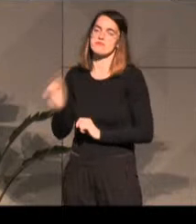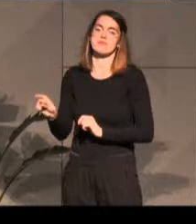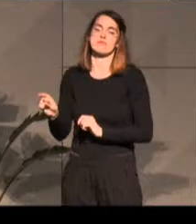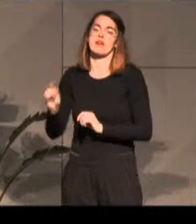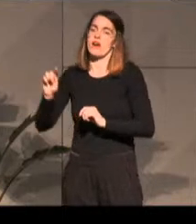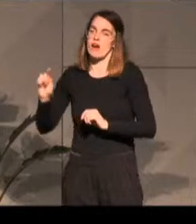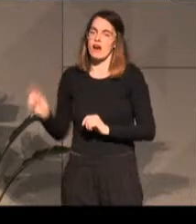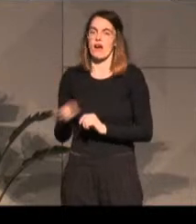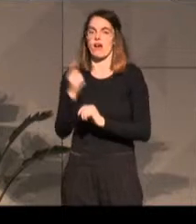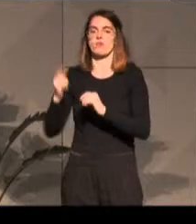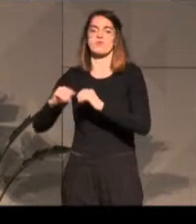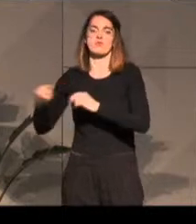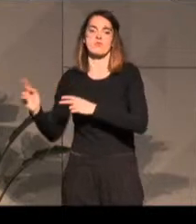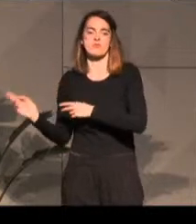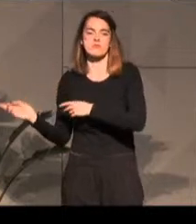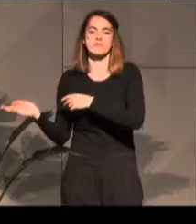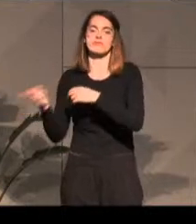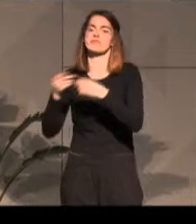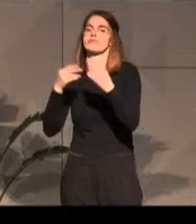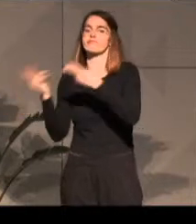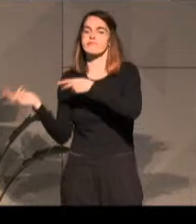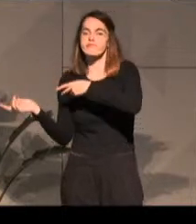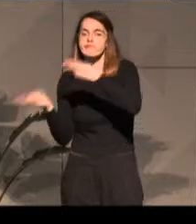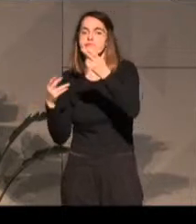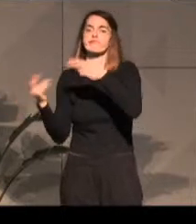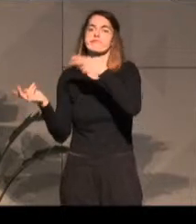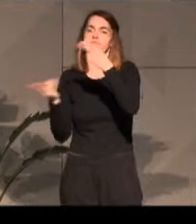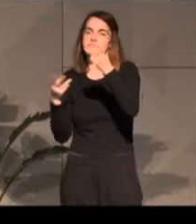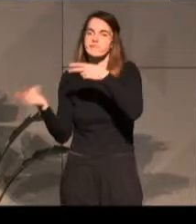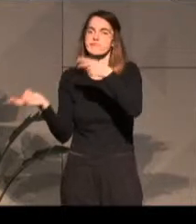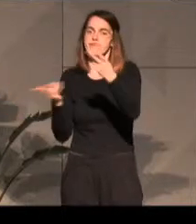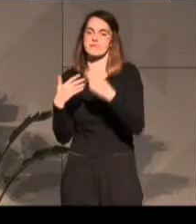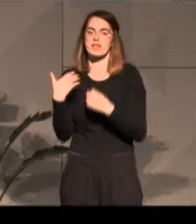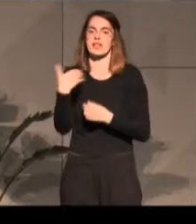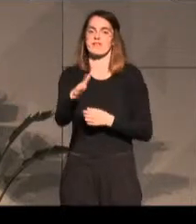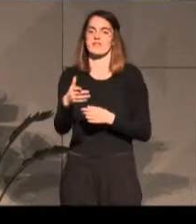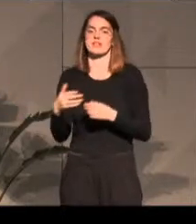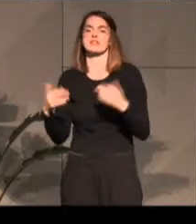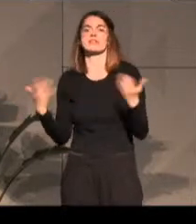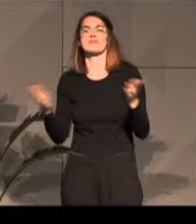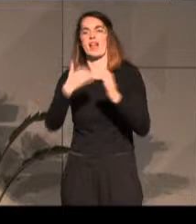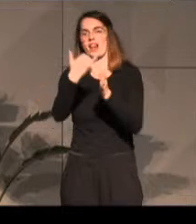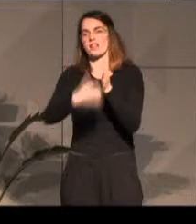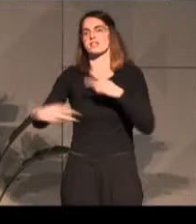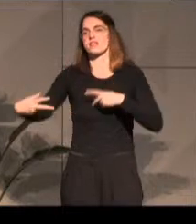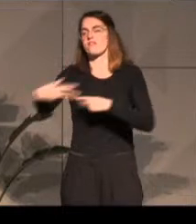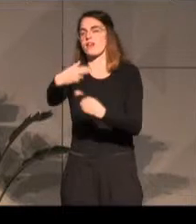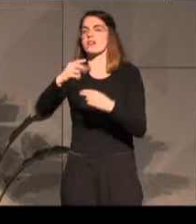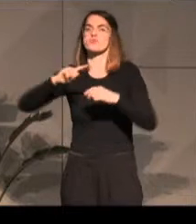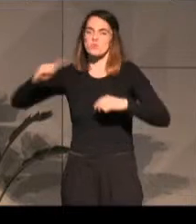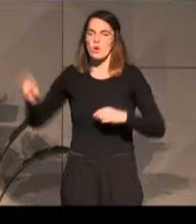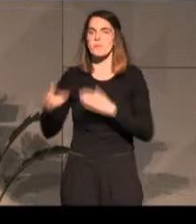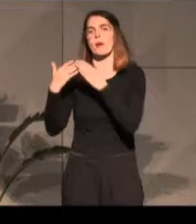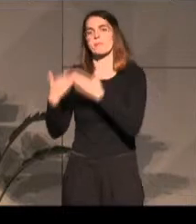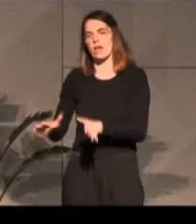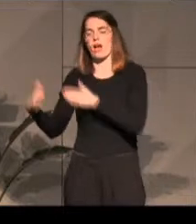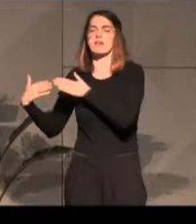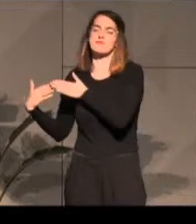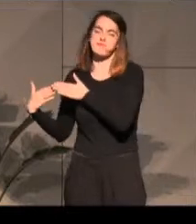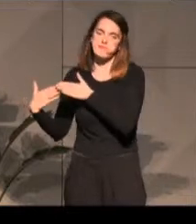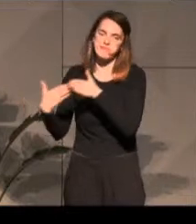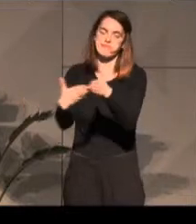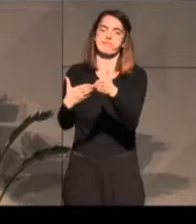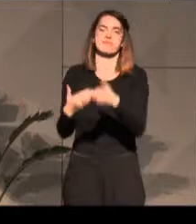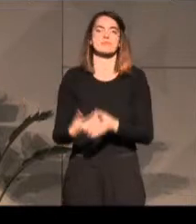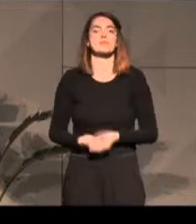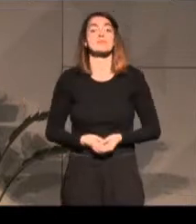the Tryoshnikov at the beginning of August to proceed with the exchange and the replacements between the 4th